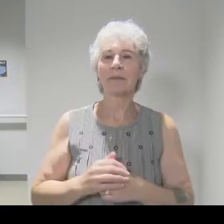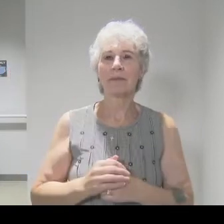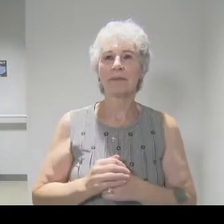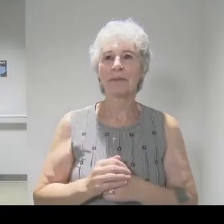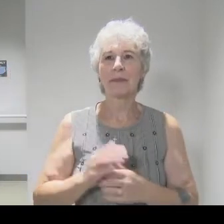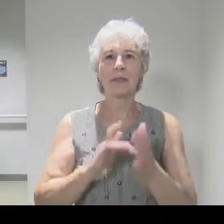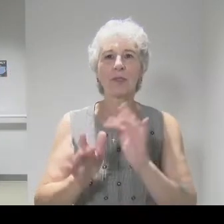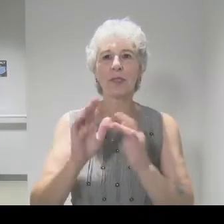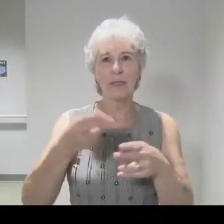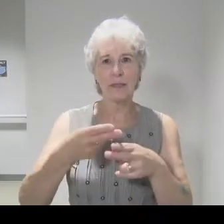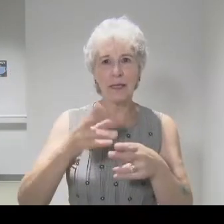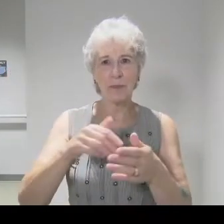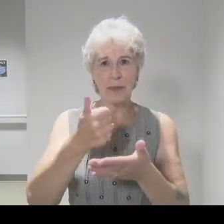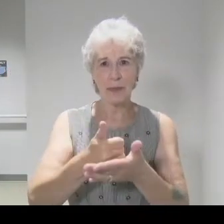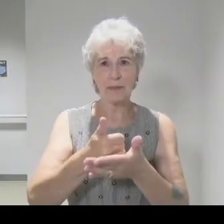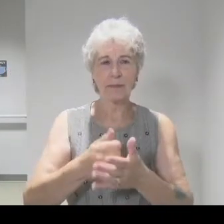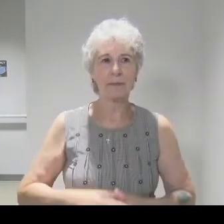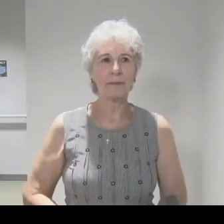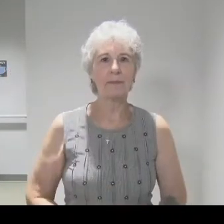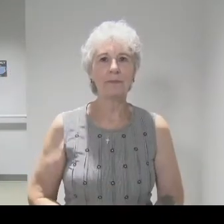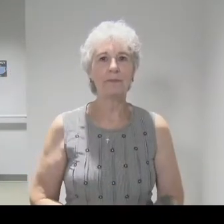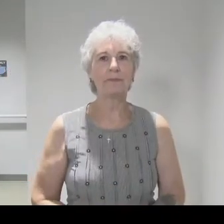name, amen. You can be seated.